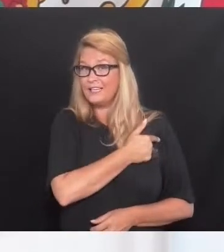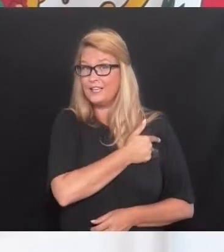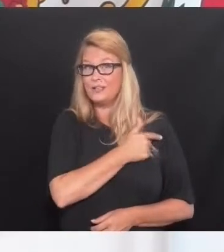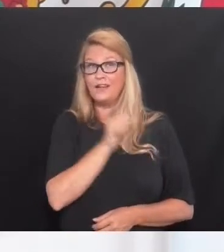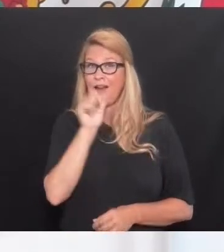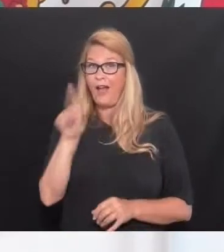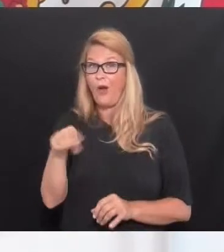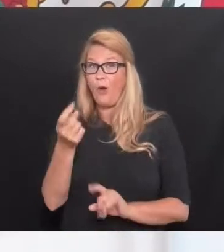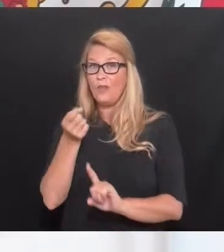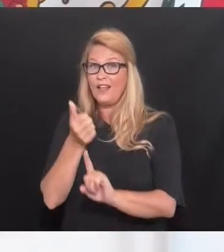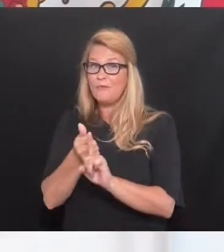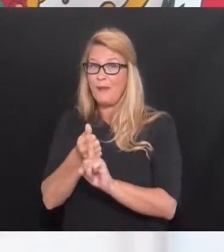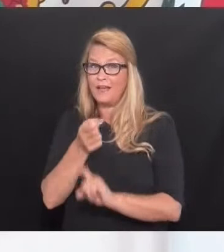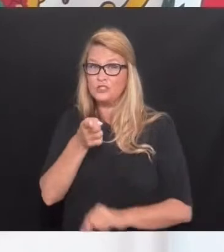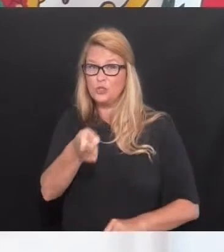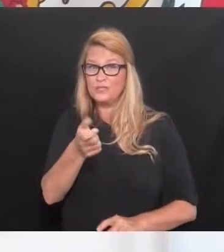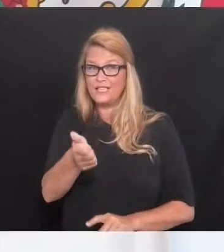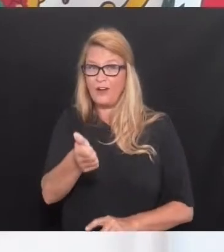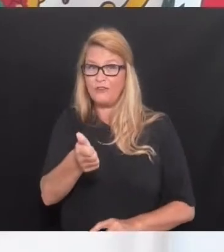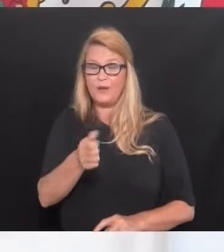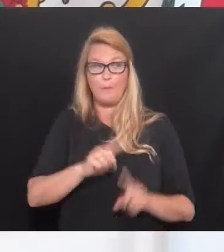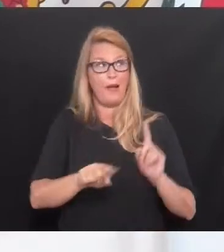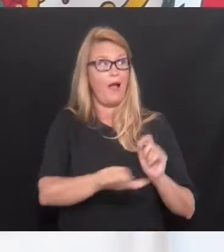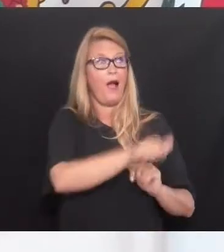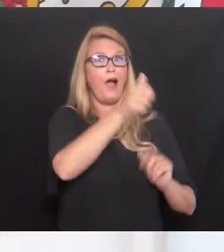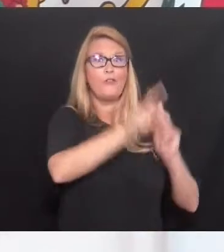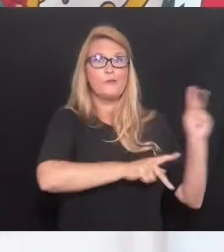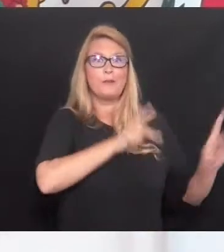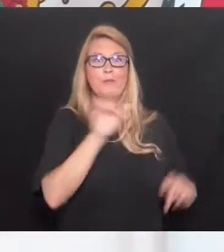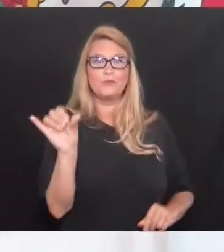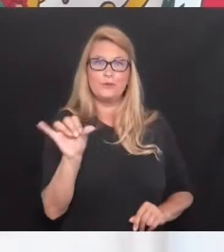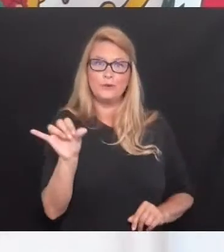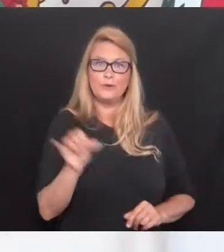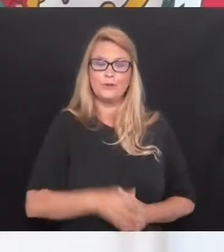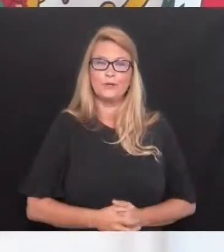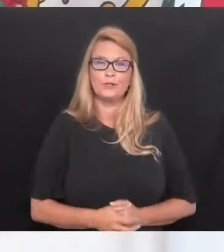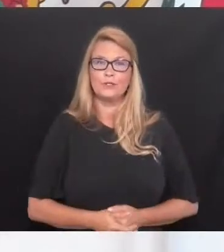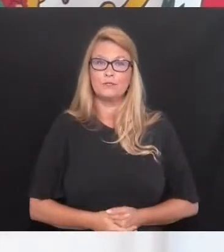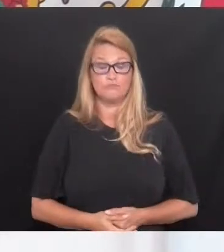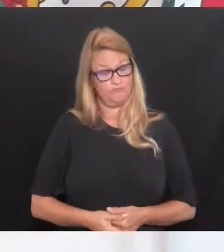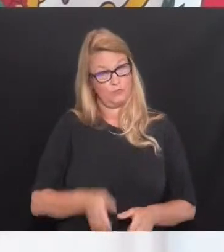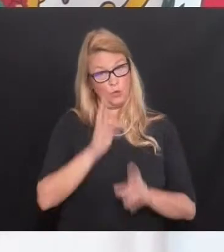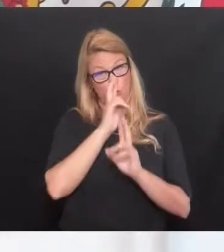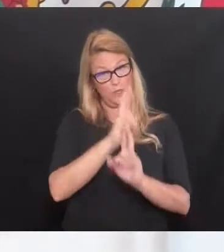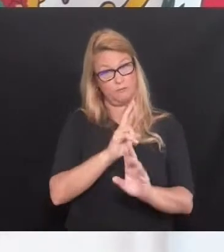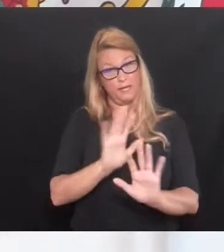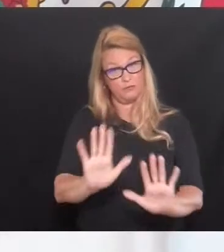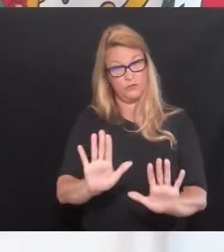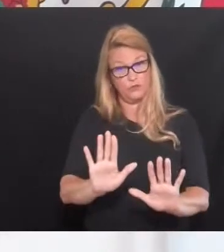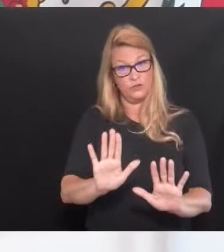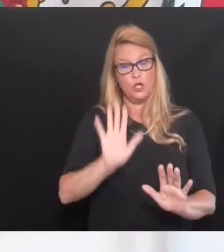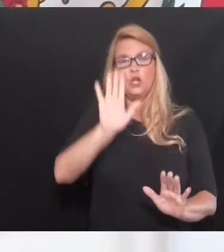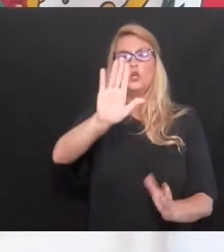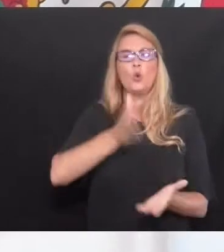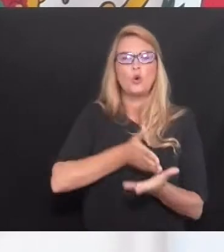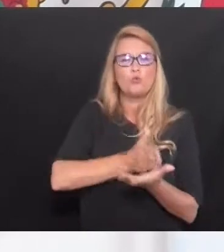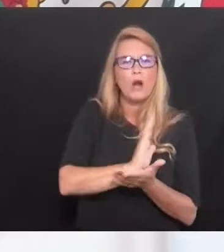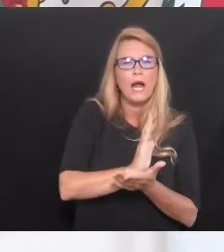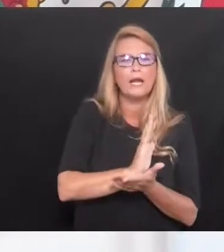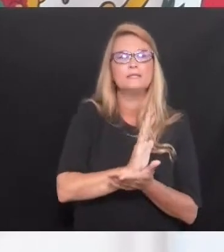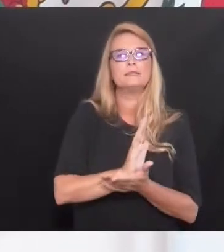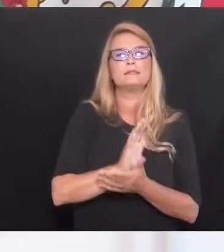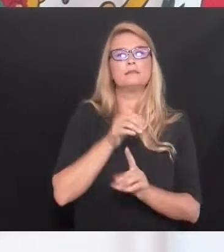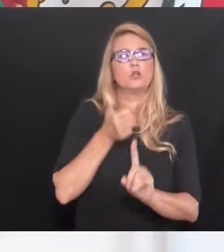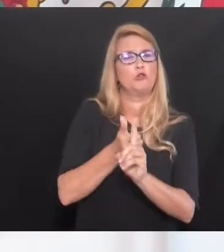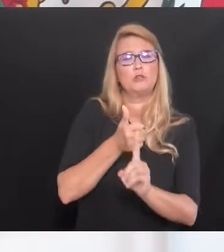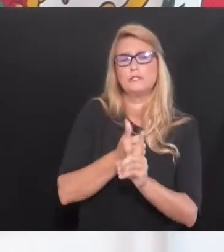affecting you, it affects others. Now, I am completely respectful of all your rights and you,